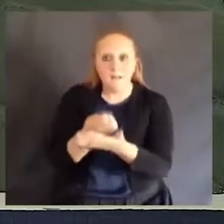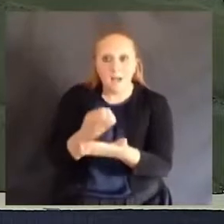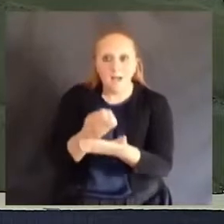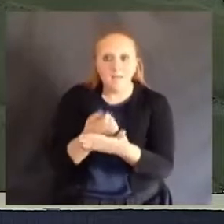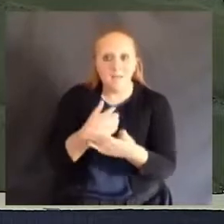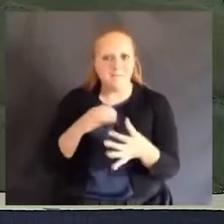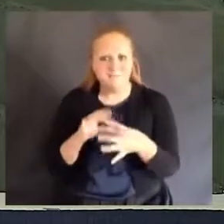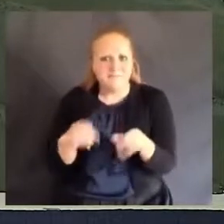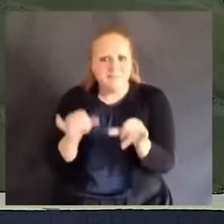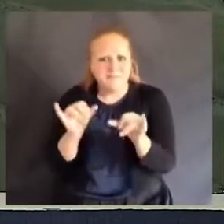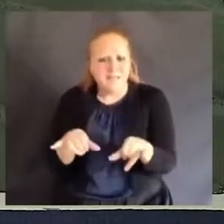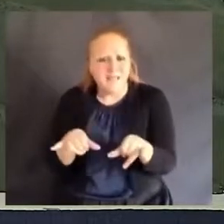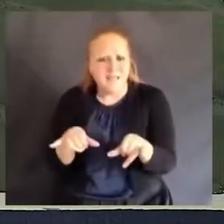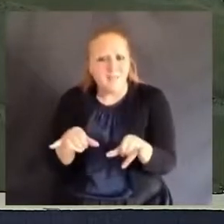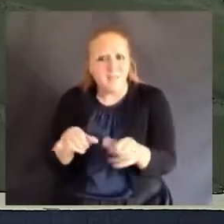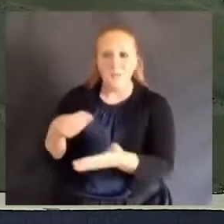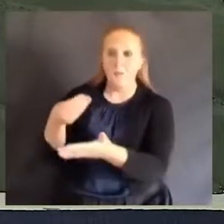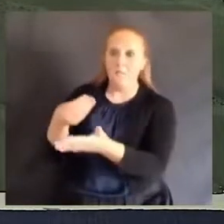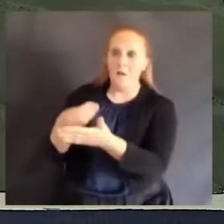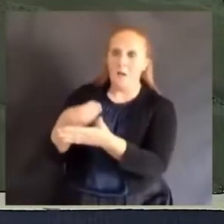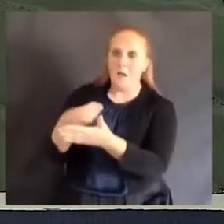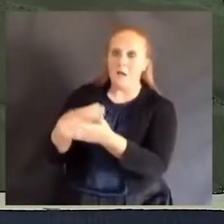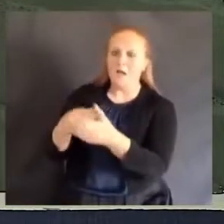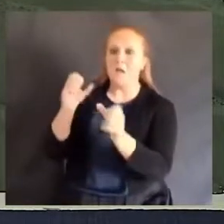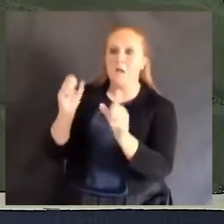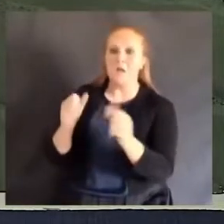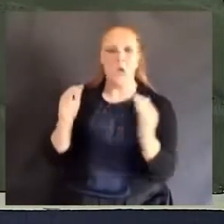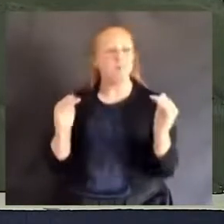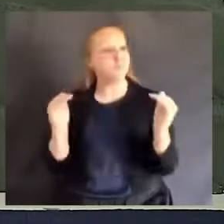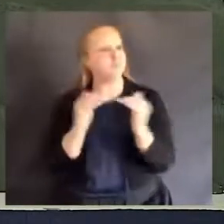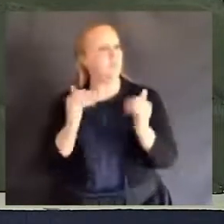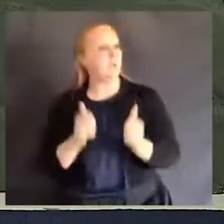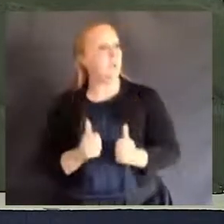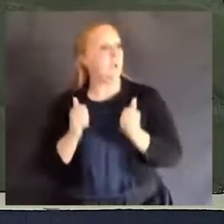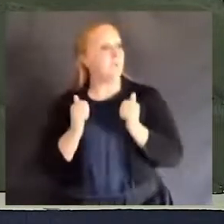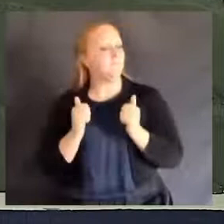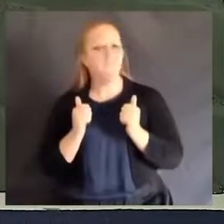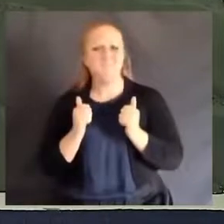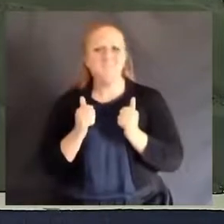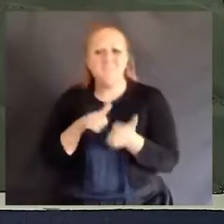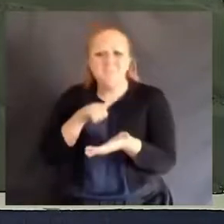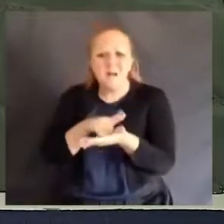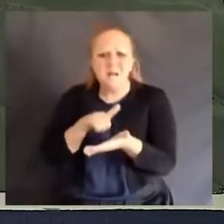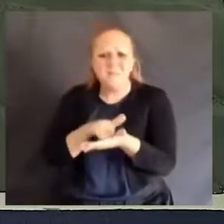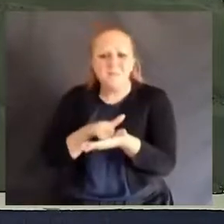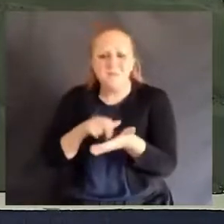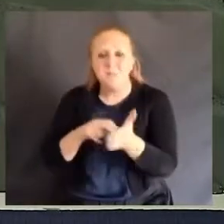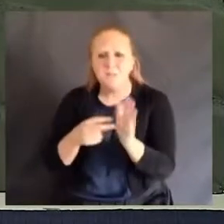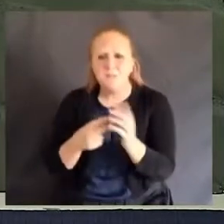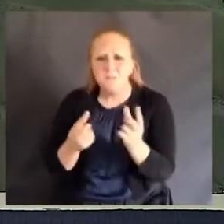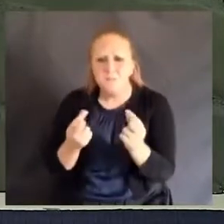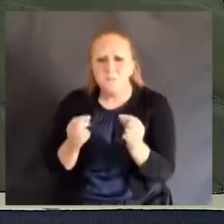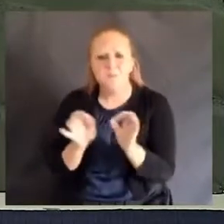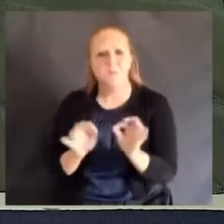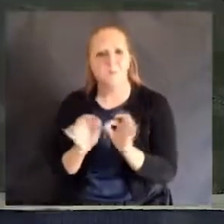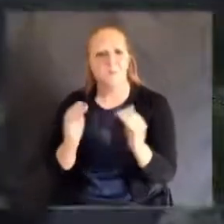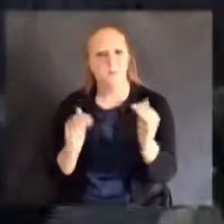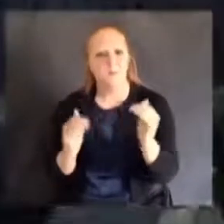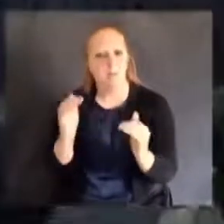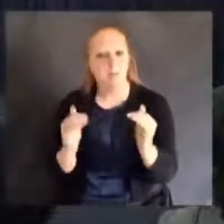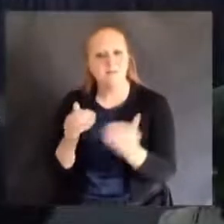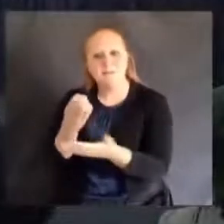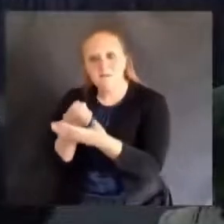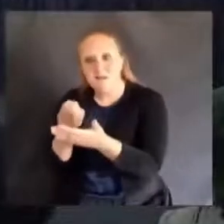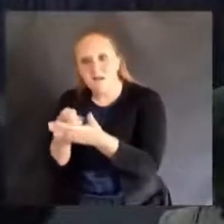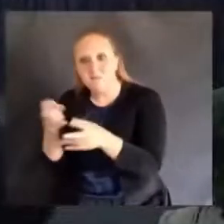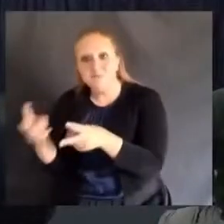planet that can pay for a life, as far as I'm concerned. So it's a balance. And the same is with schools. So I just wonder